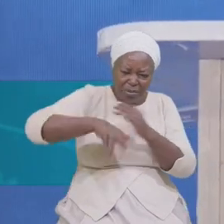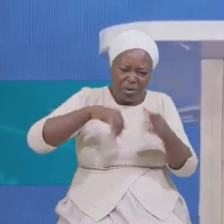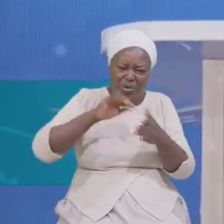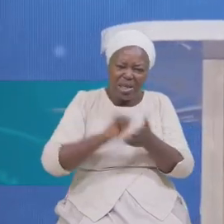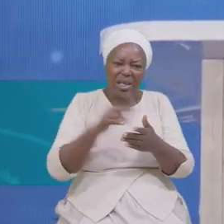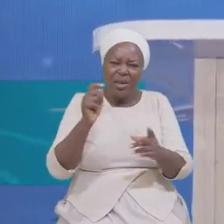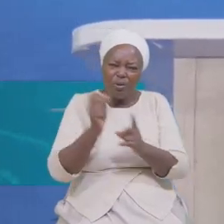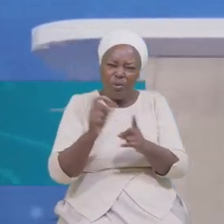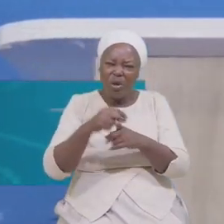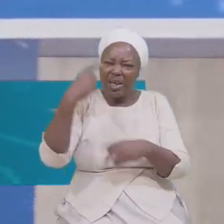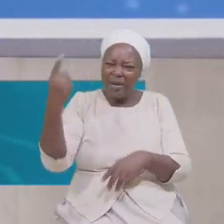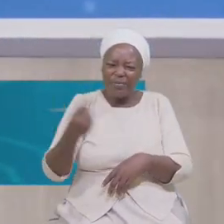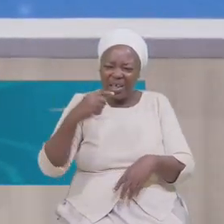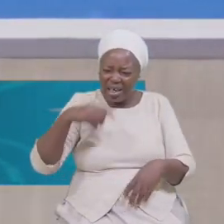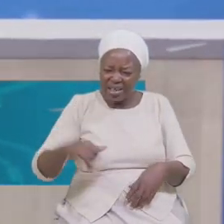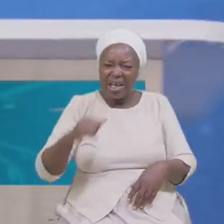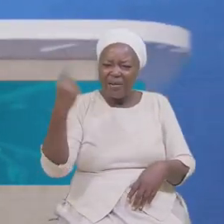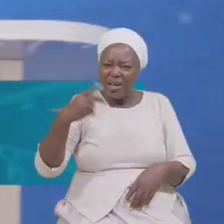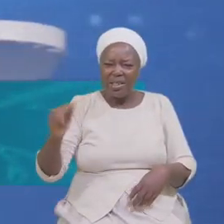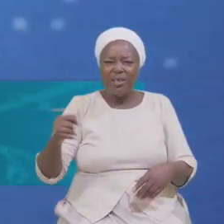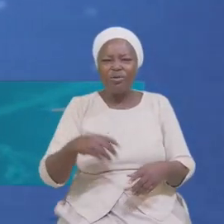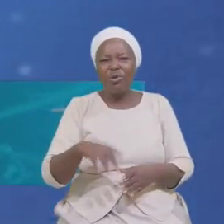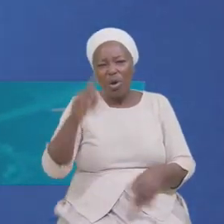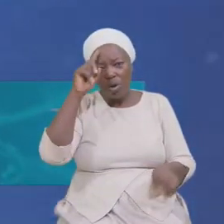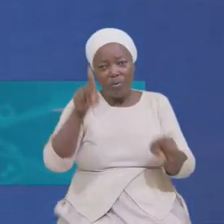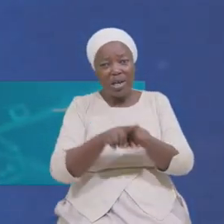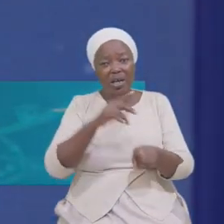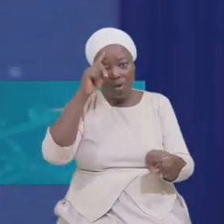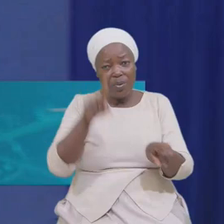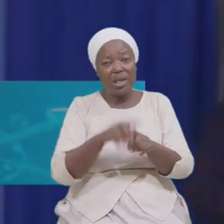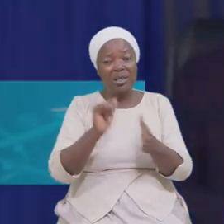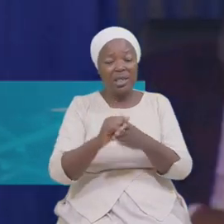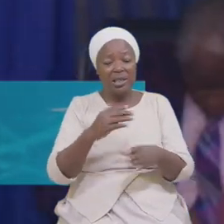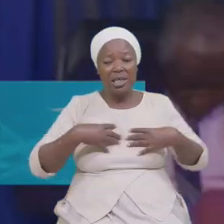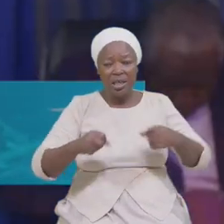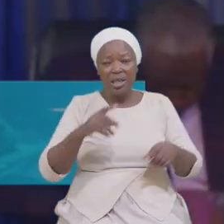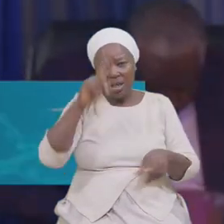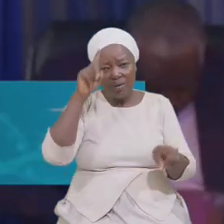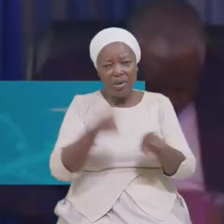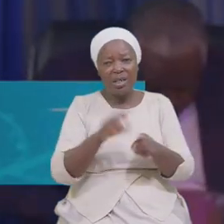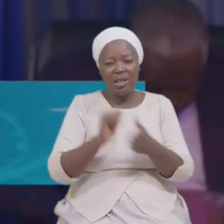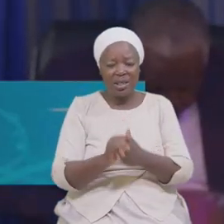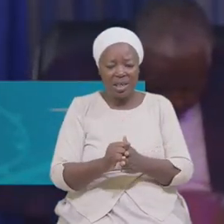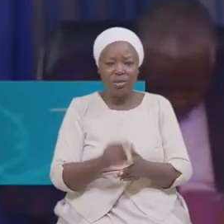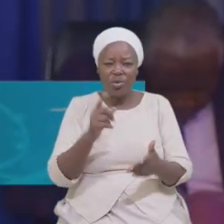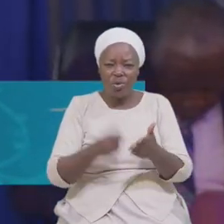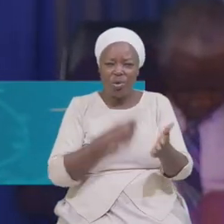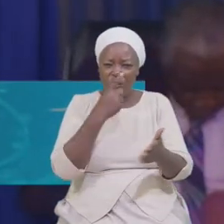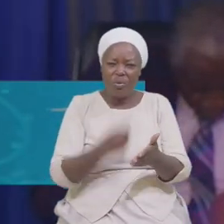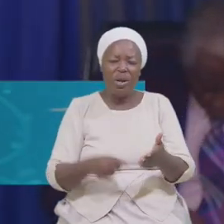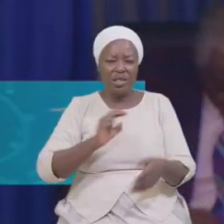Everlasting covenant, the covenant that cures, the covenant that heals, and the covenant that straightens us up is